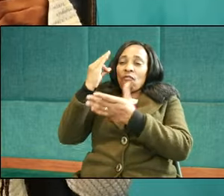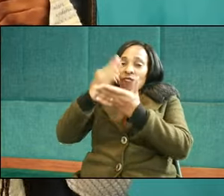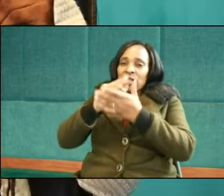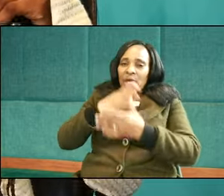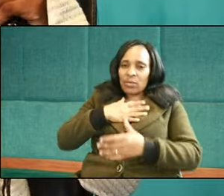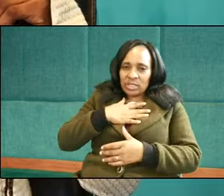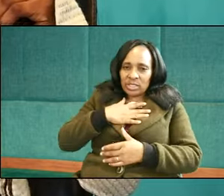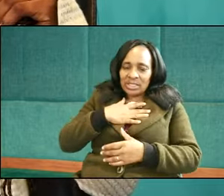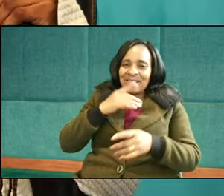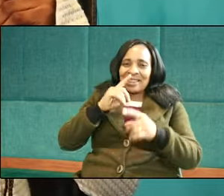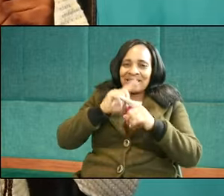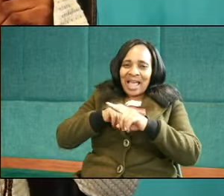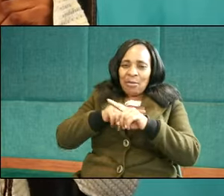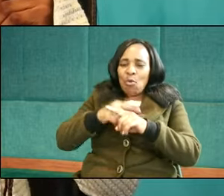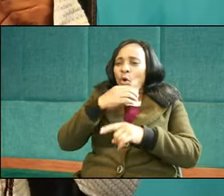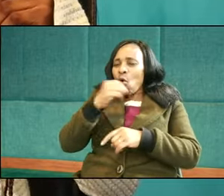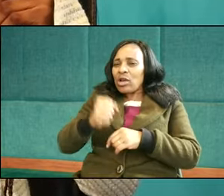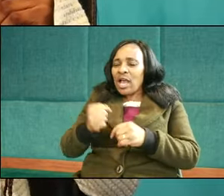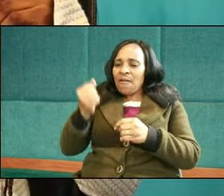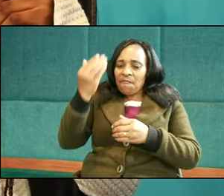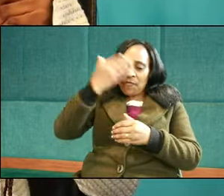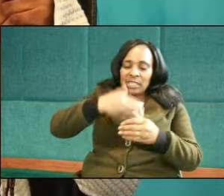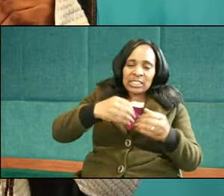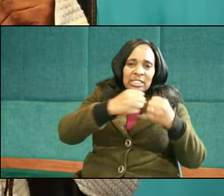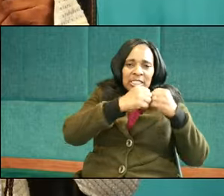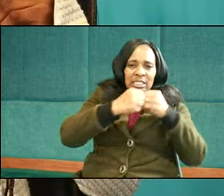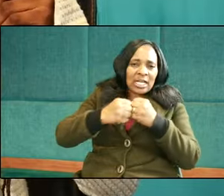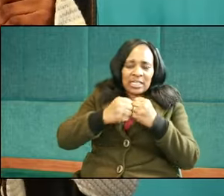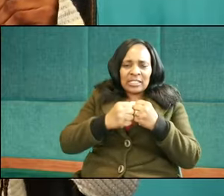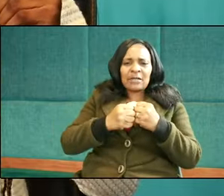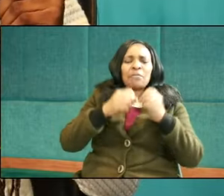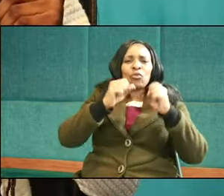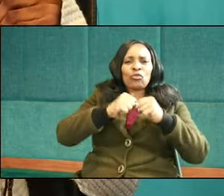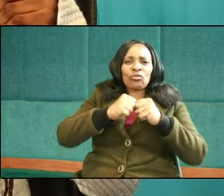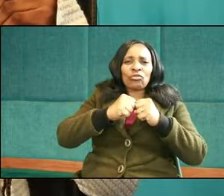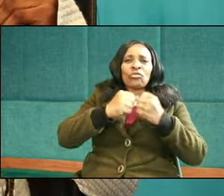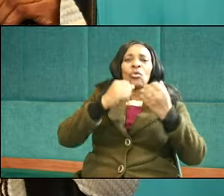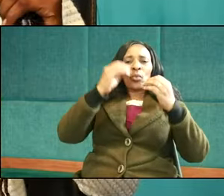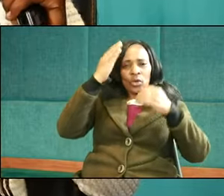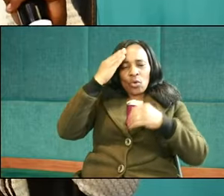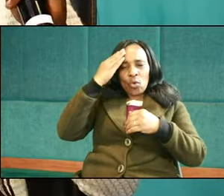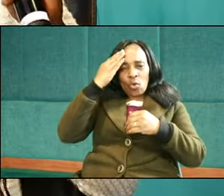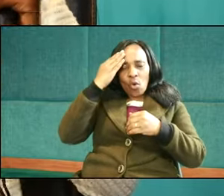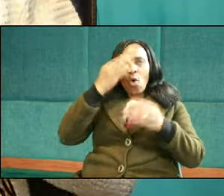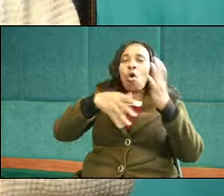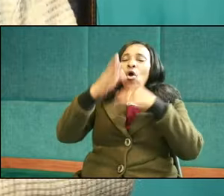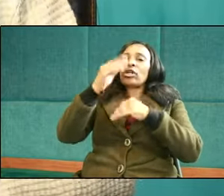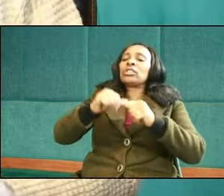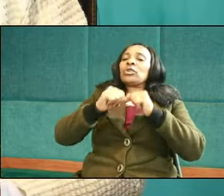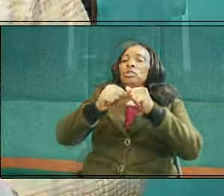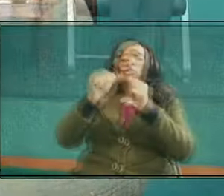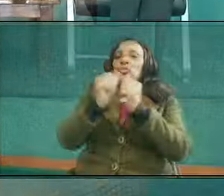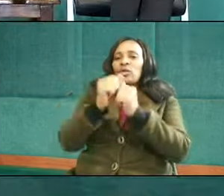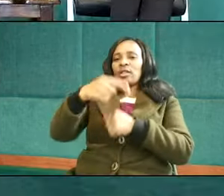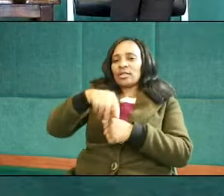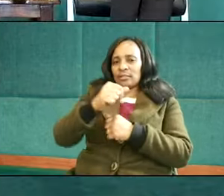when we are older and we're facing these challenges, we are certain that God is still with us.